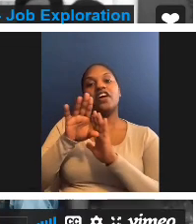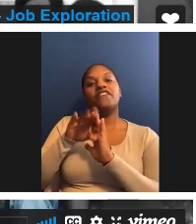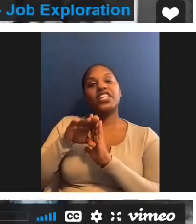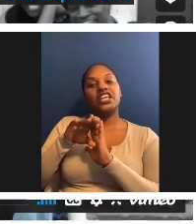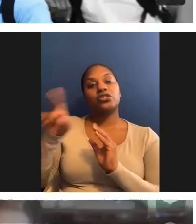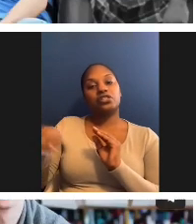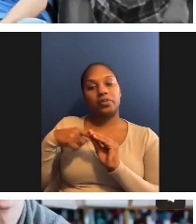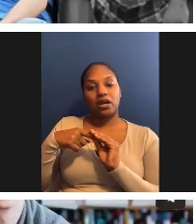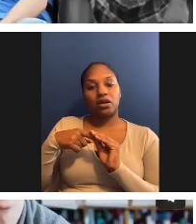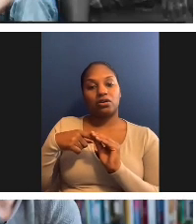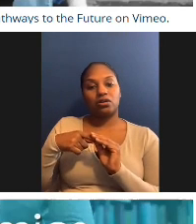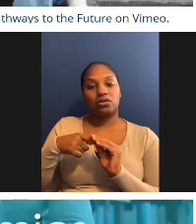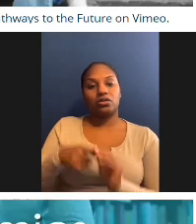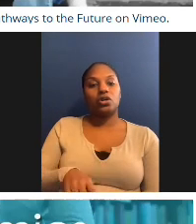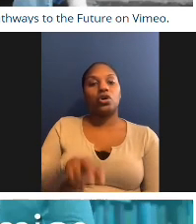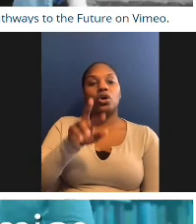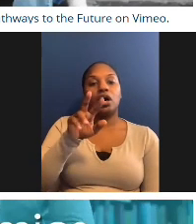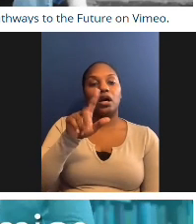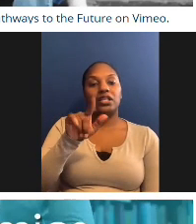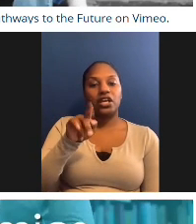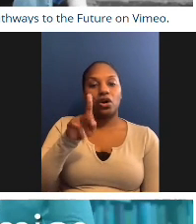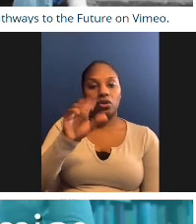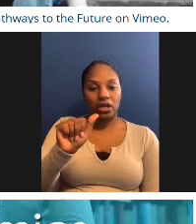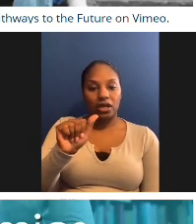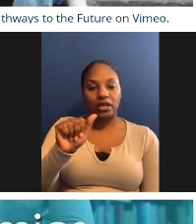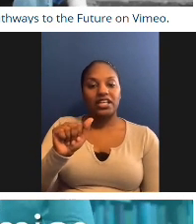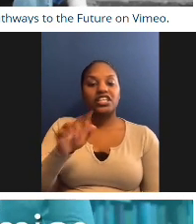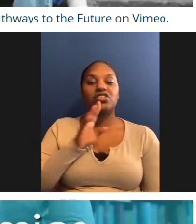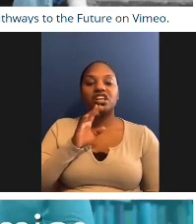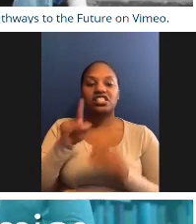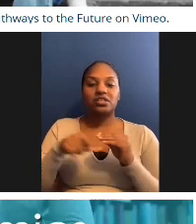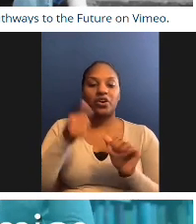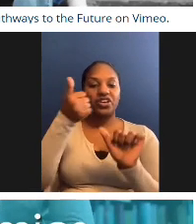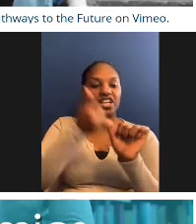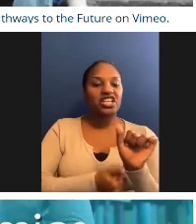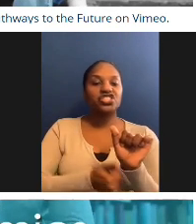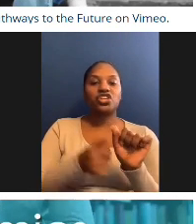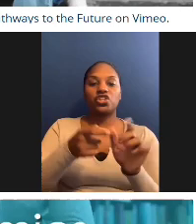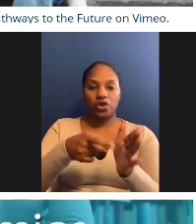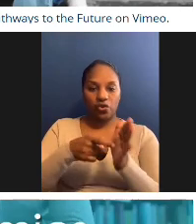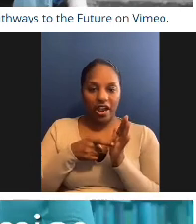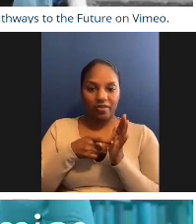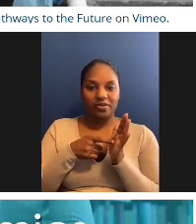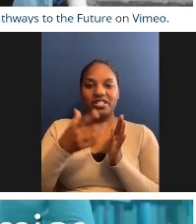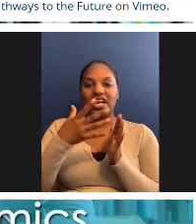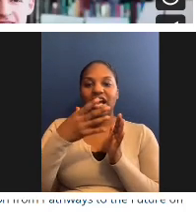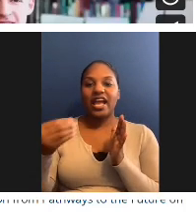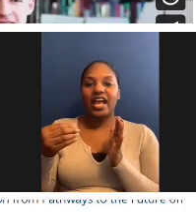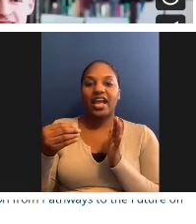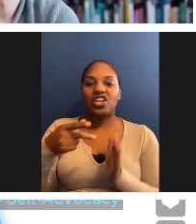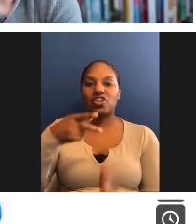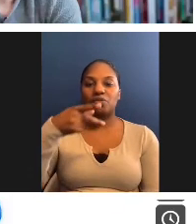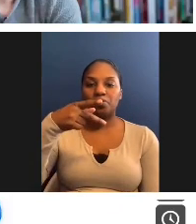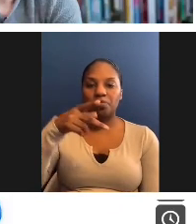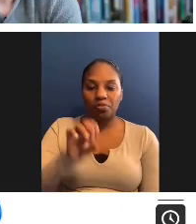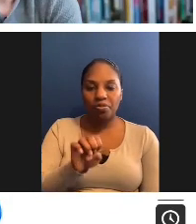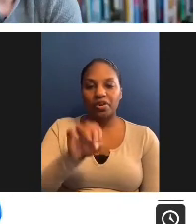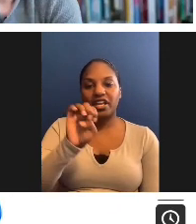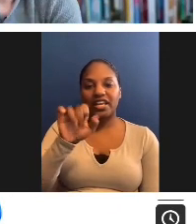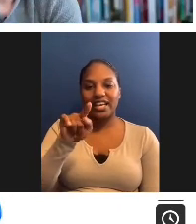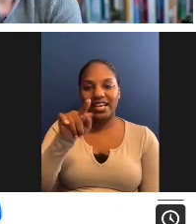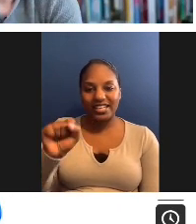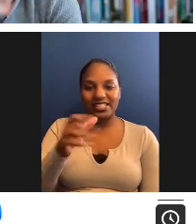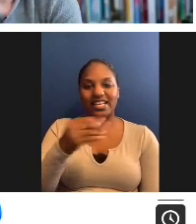about WIOA that talks about each of the requirements, pre-ETS, job